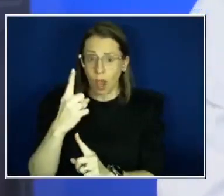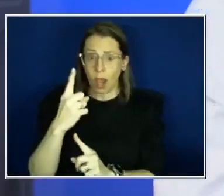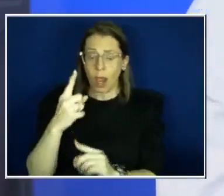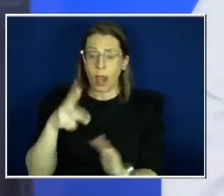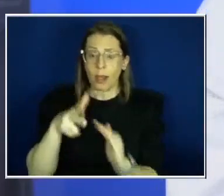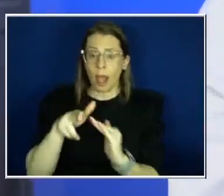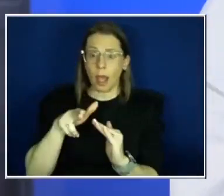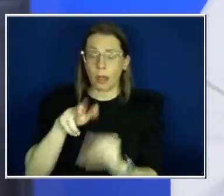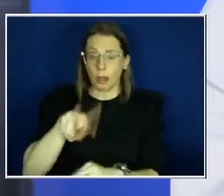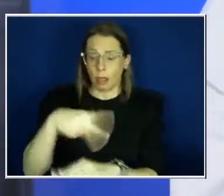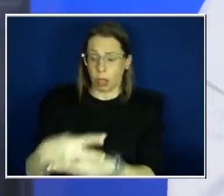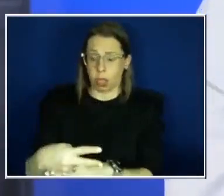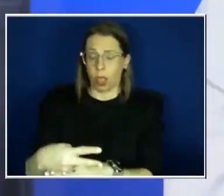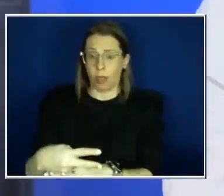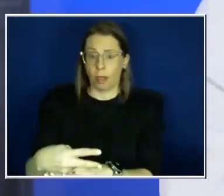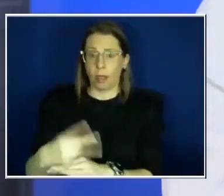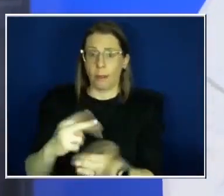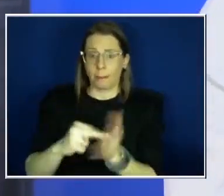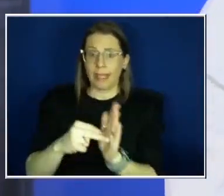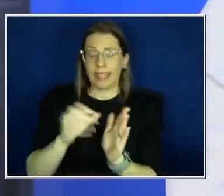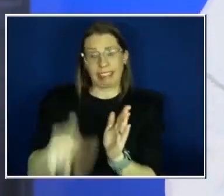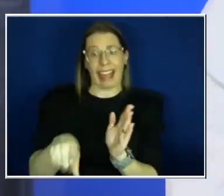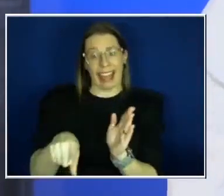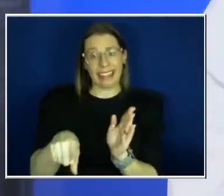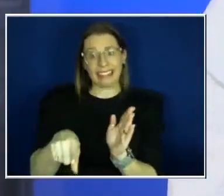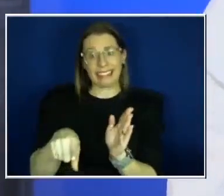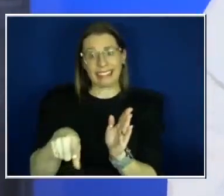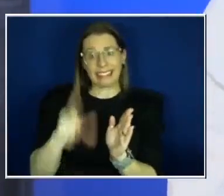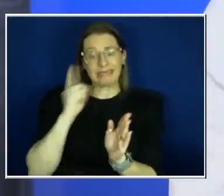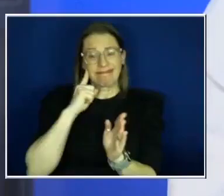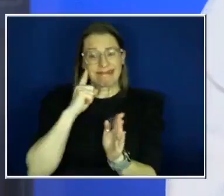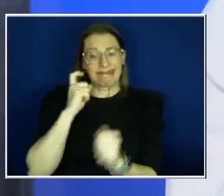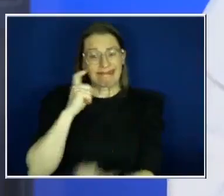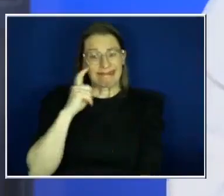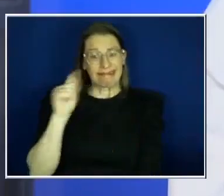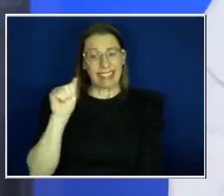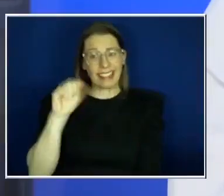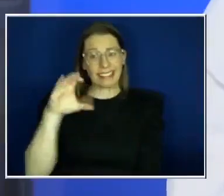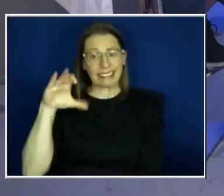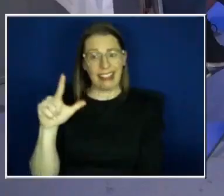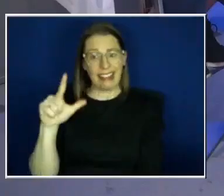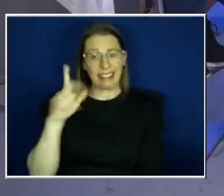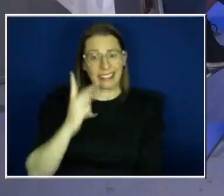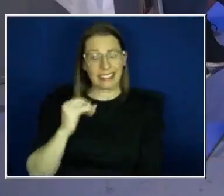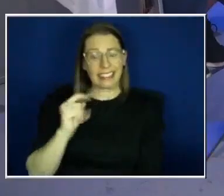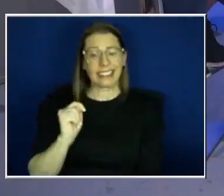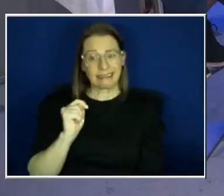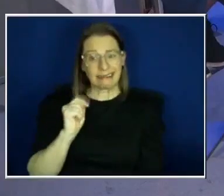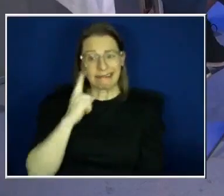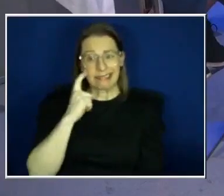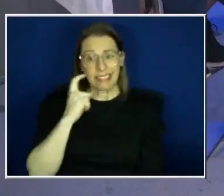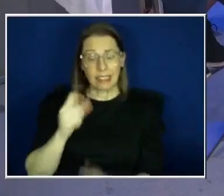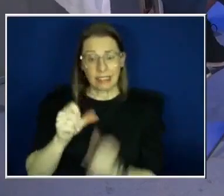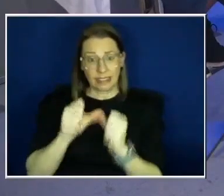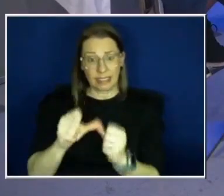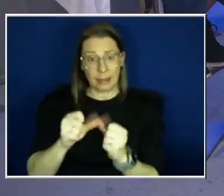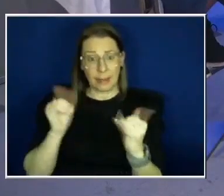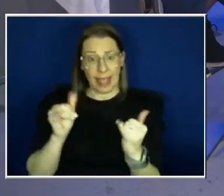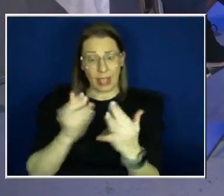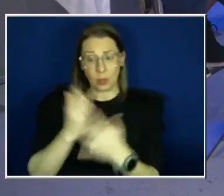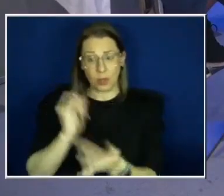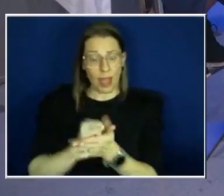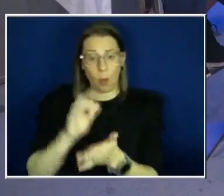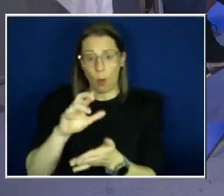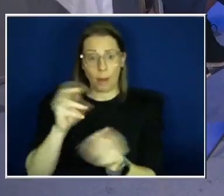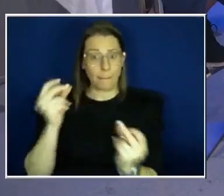ground. A lot of times that's right there you kind of think maybe that's an ACL injury. You can see it. So can they keep playing through that, or is somebody immediately out and